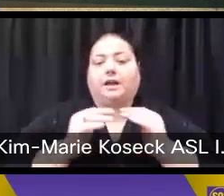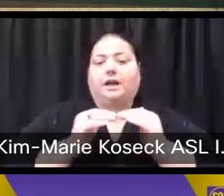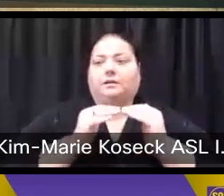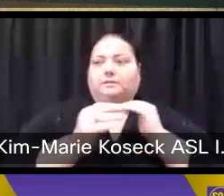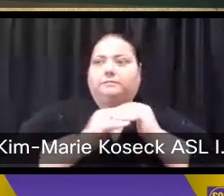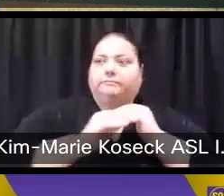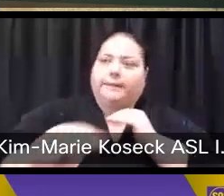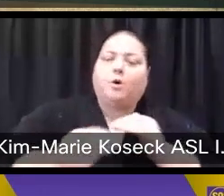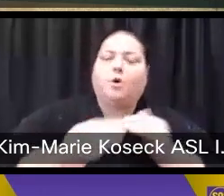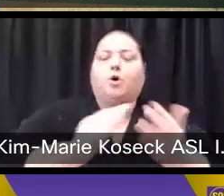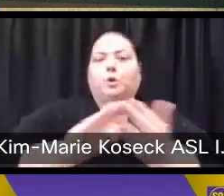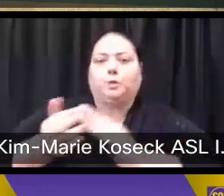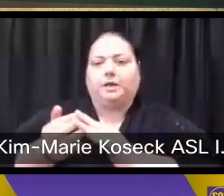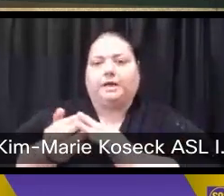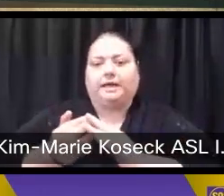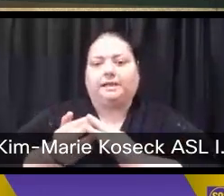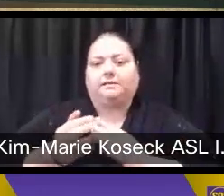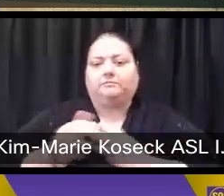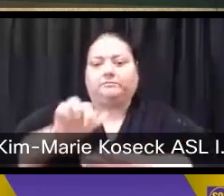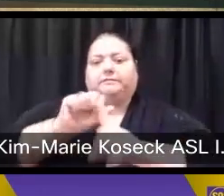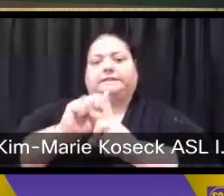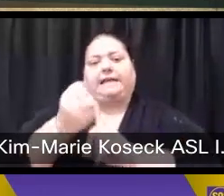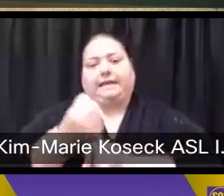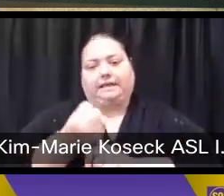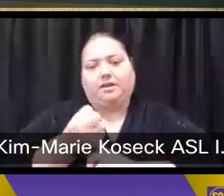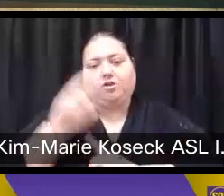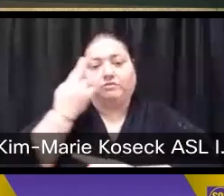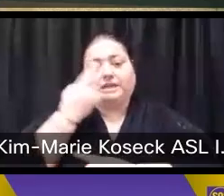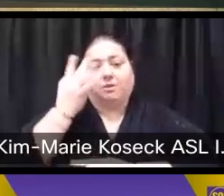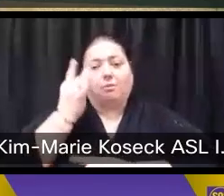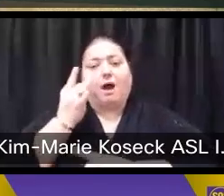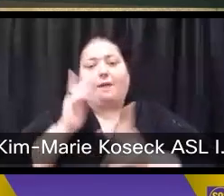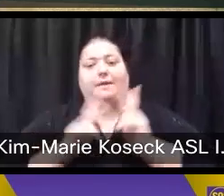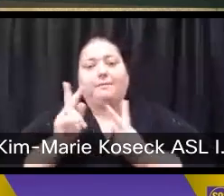there's a lot of reasons why people are and who are also